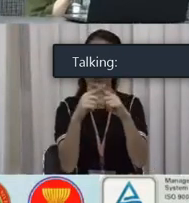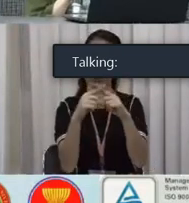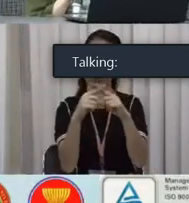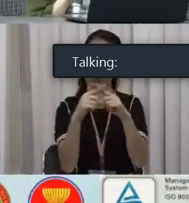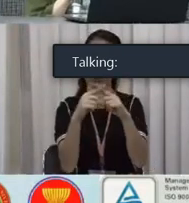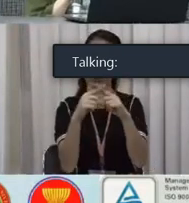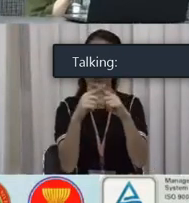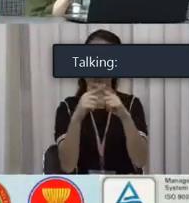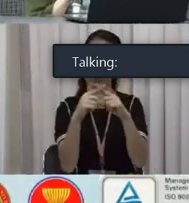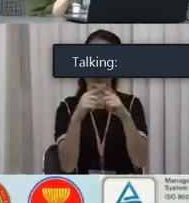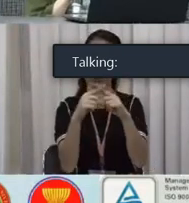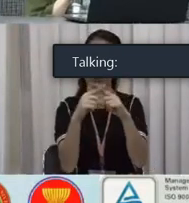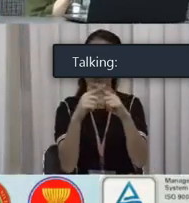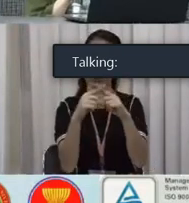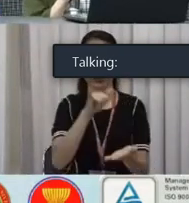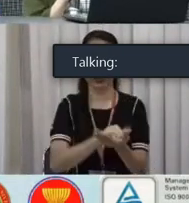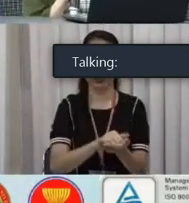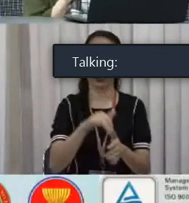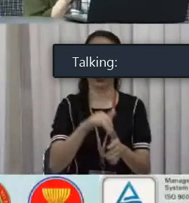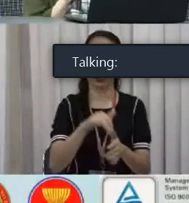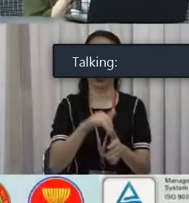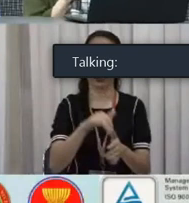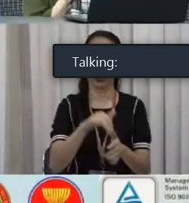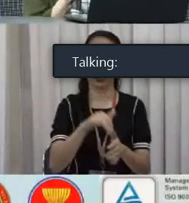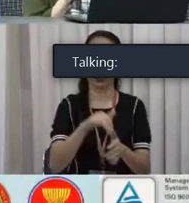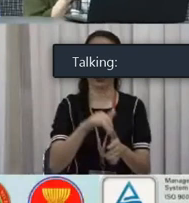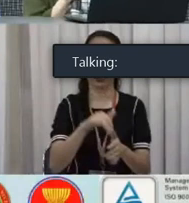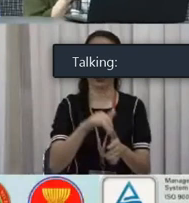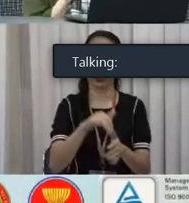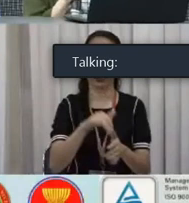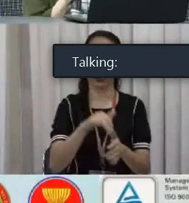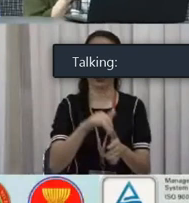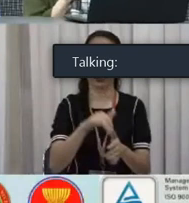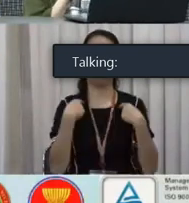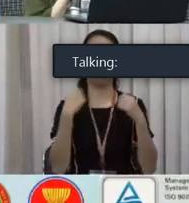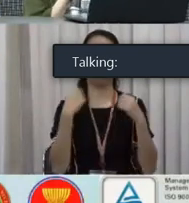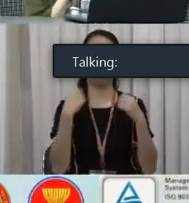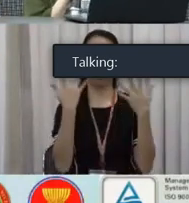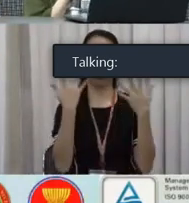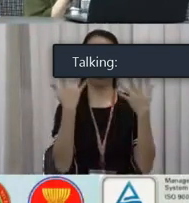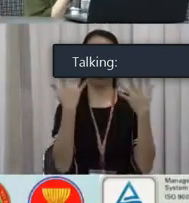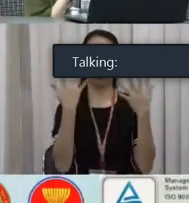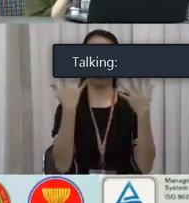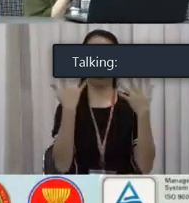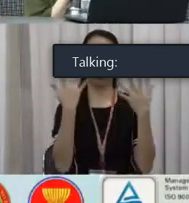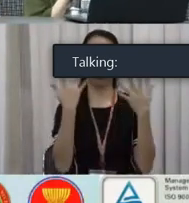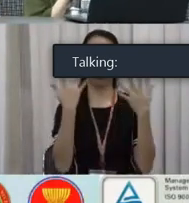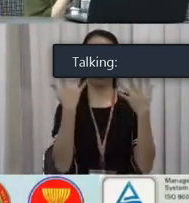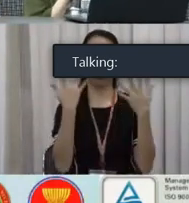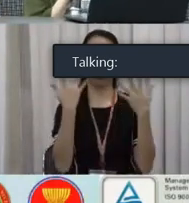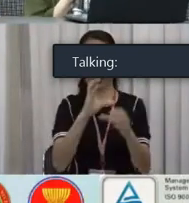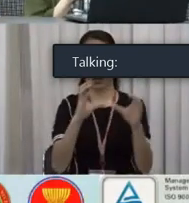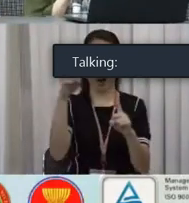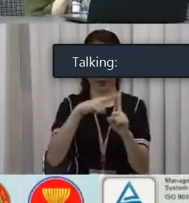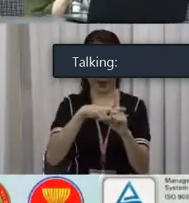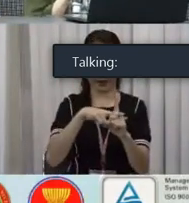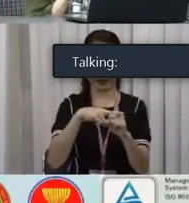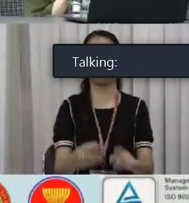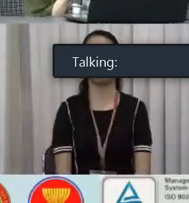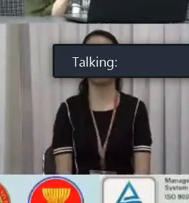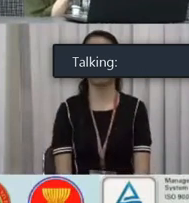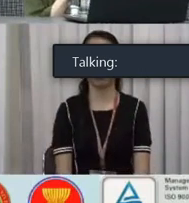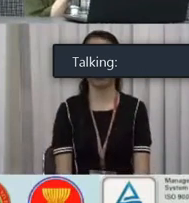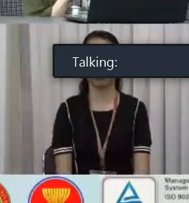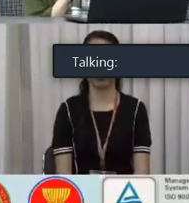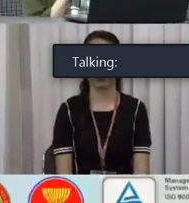promote information on the other DOLE programs. And number three, we network with other PESAs within the region on